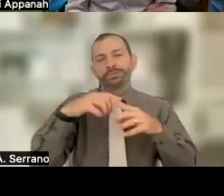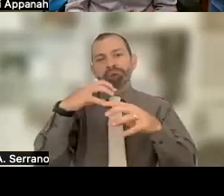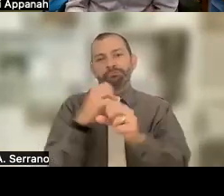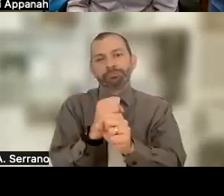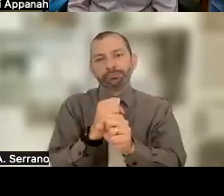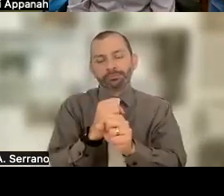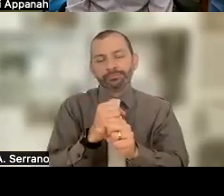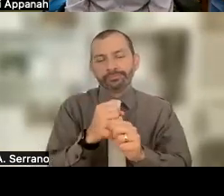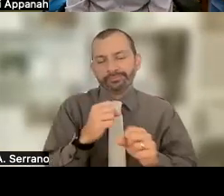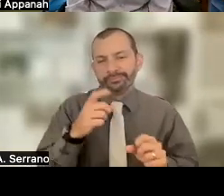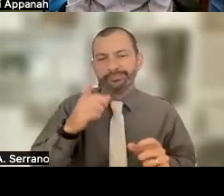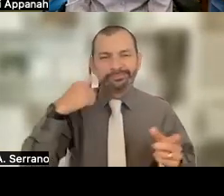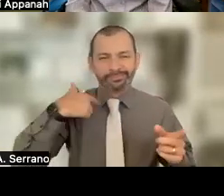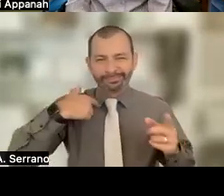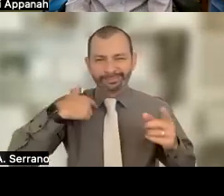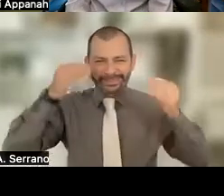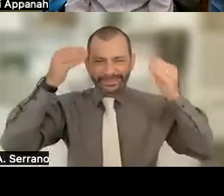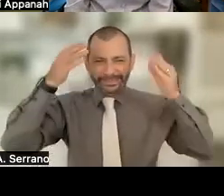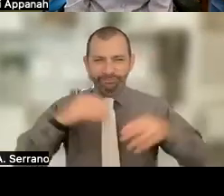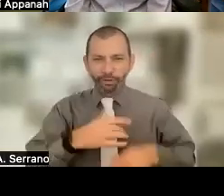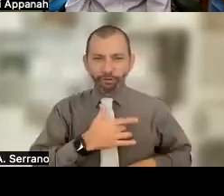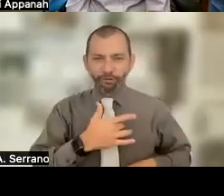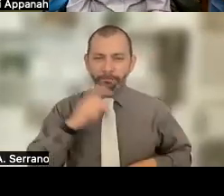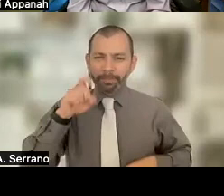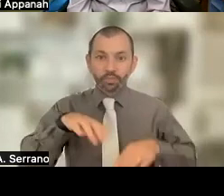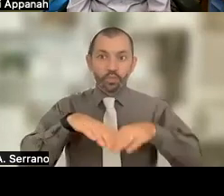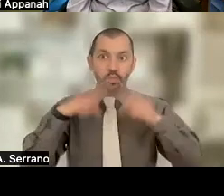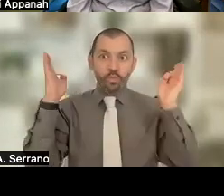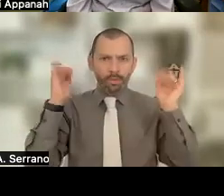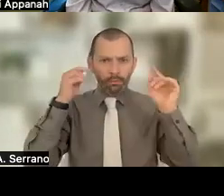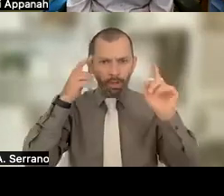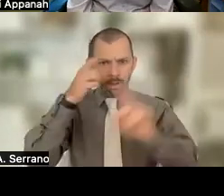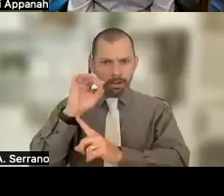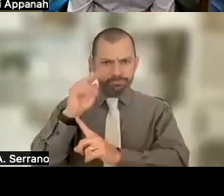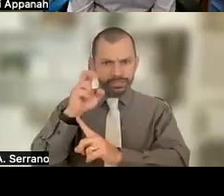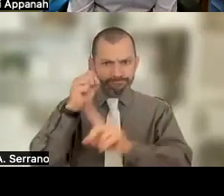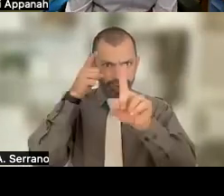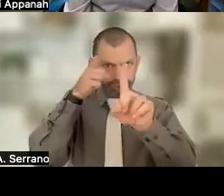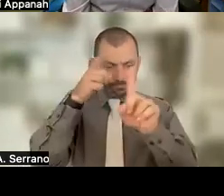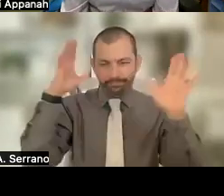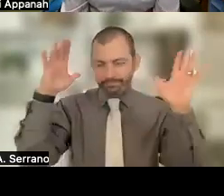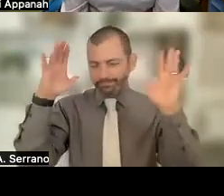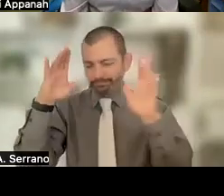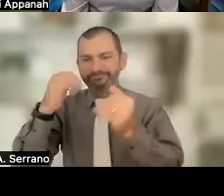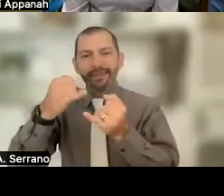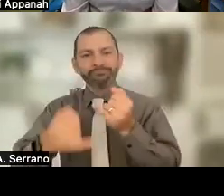Okay, we are winding down. We have 10 minutes remaining. So just to summarize some of the things we've talked about.